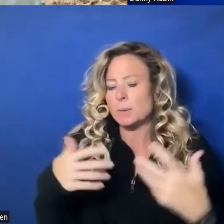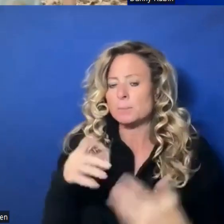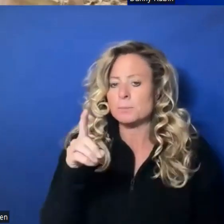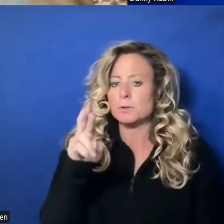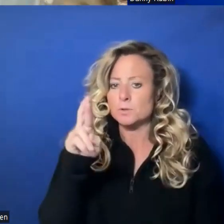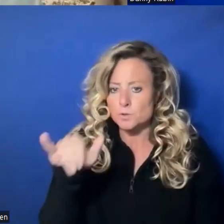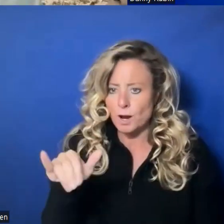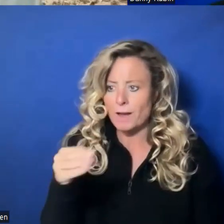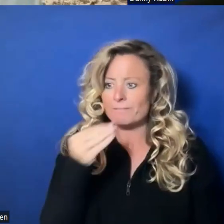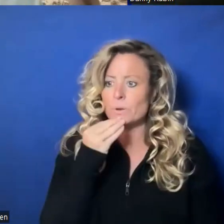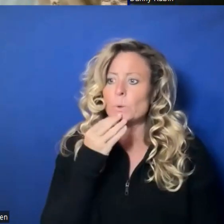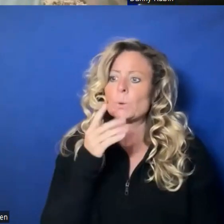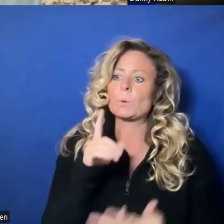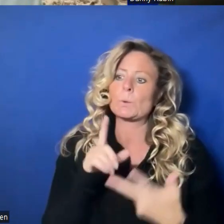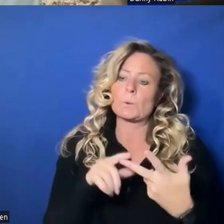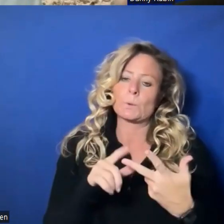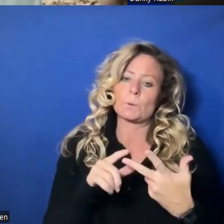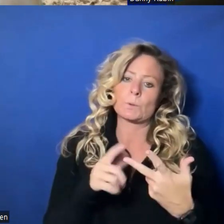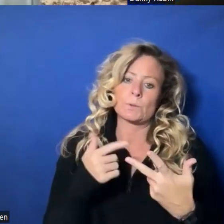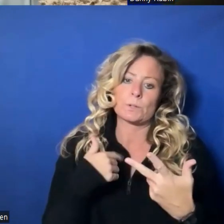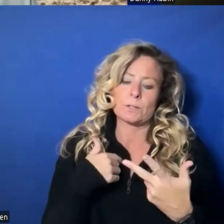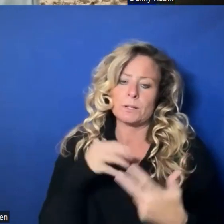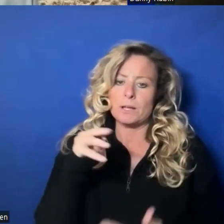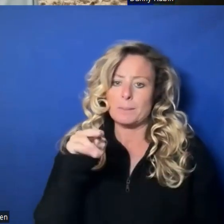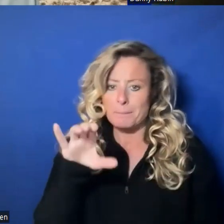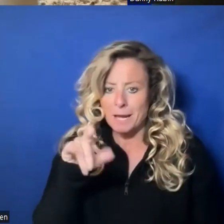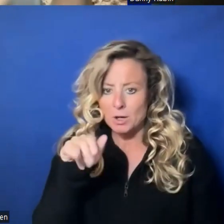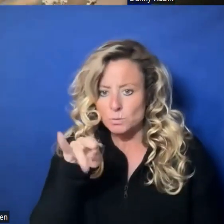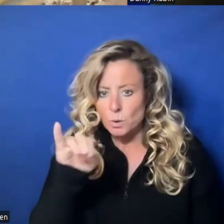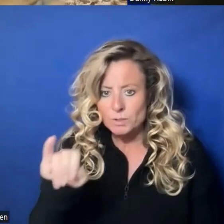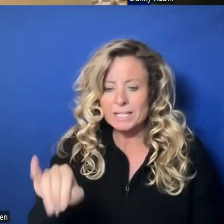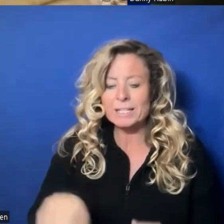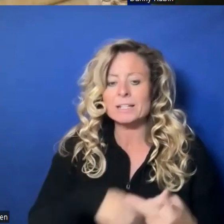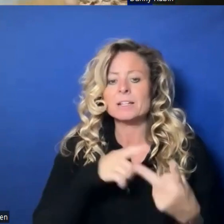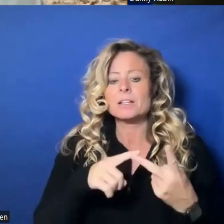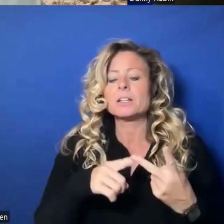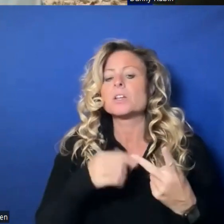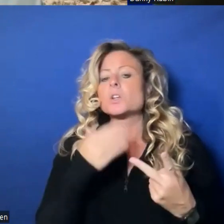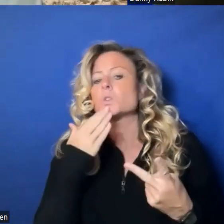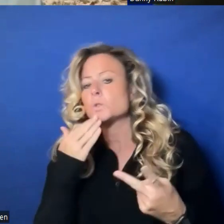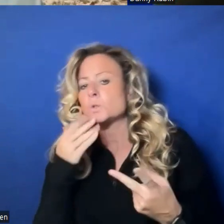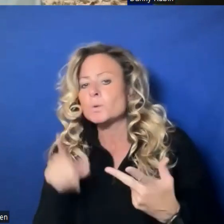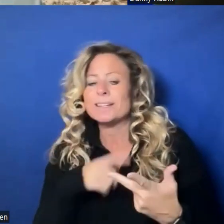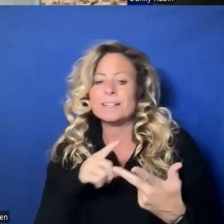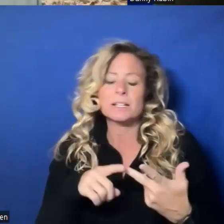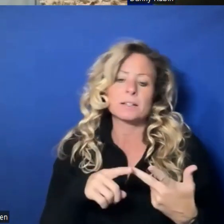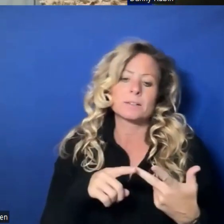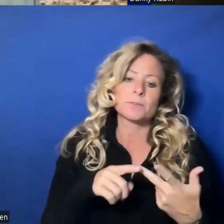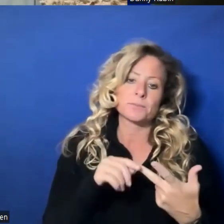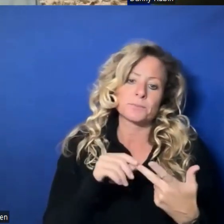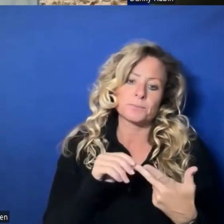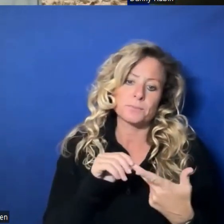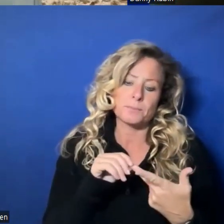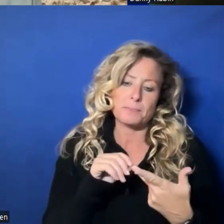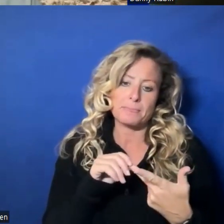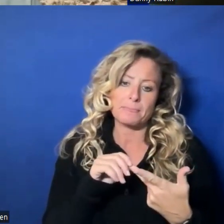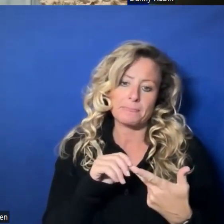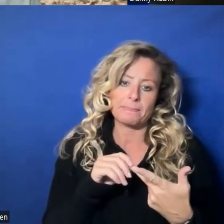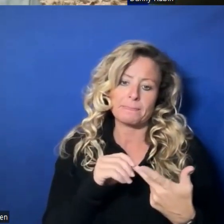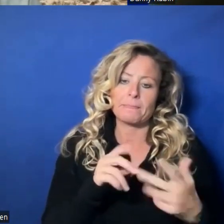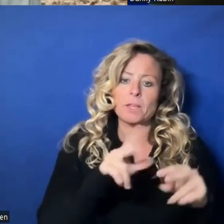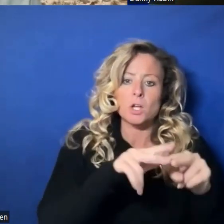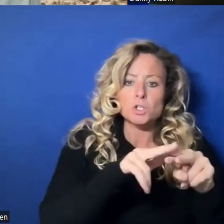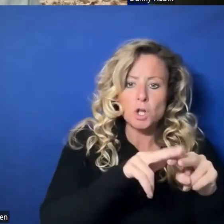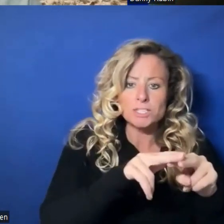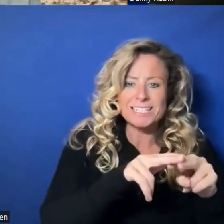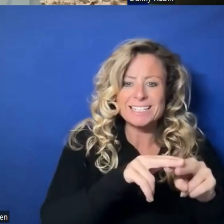food, as macaroni, etc., is one category, sweets is another category, salty